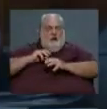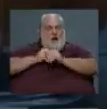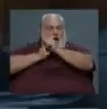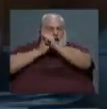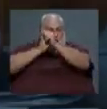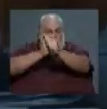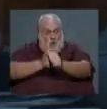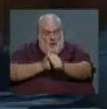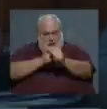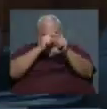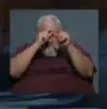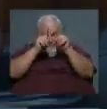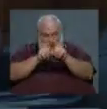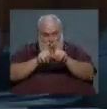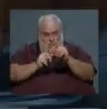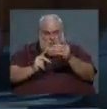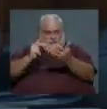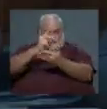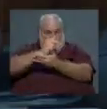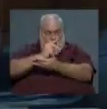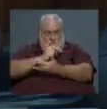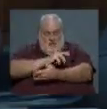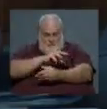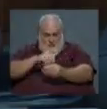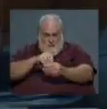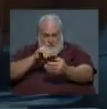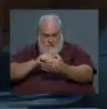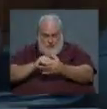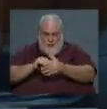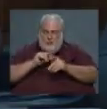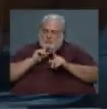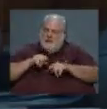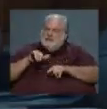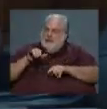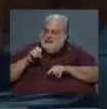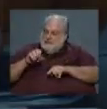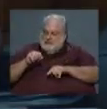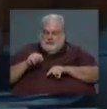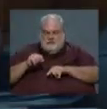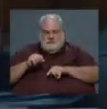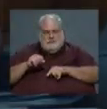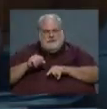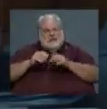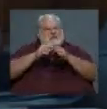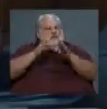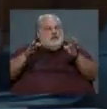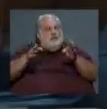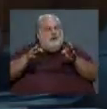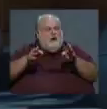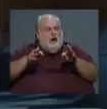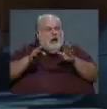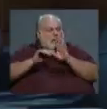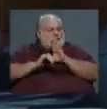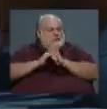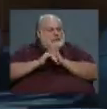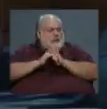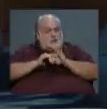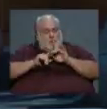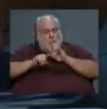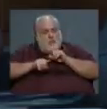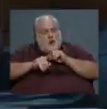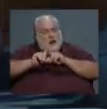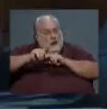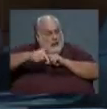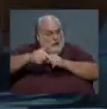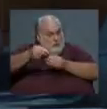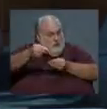compliance review was a part of that analysis. Is that right? Can you kind of give us some generalizations about that, or did you have a report that you might be able to give to